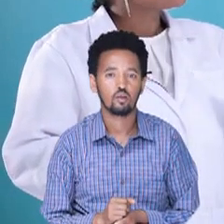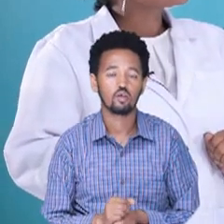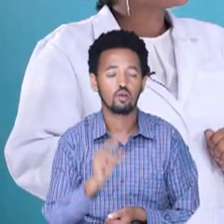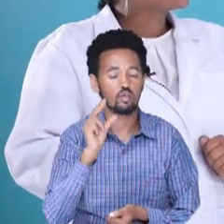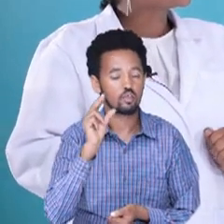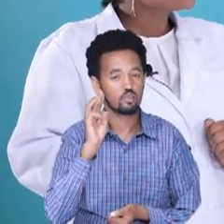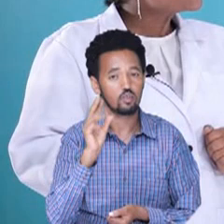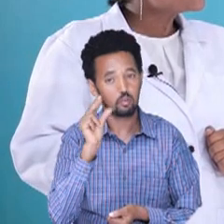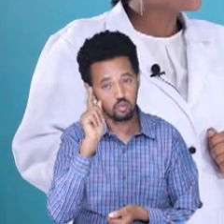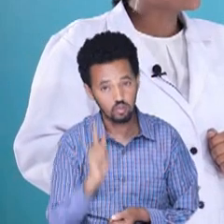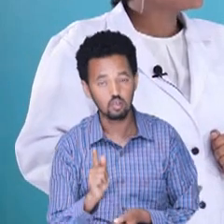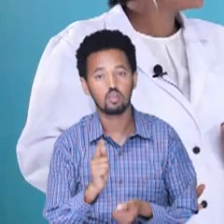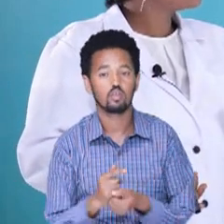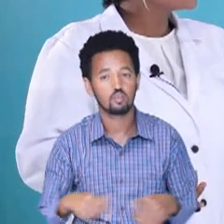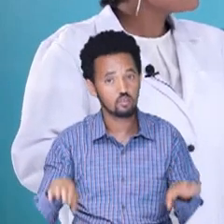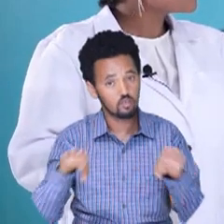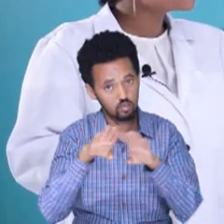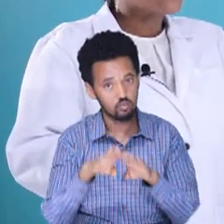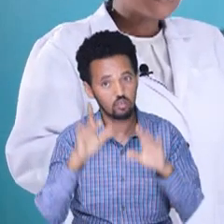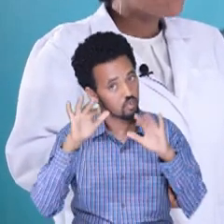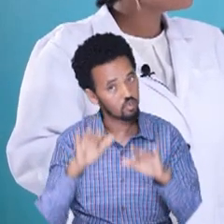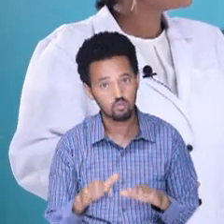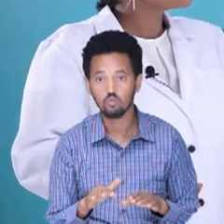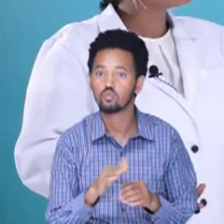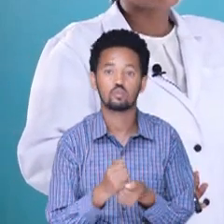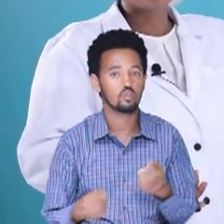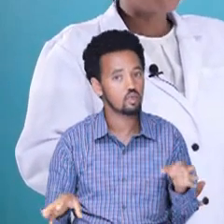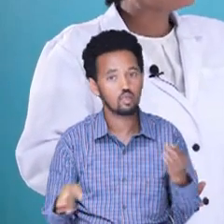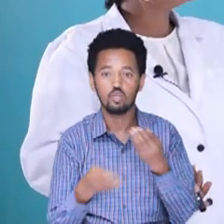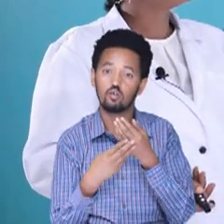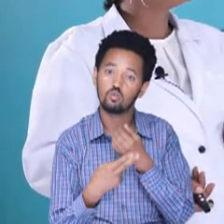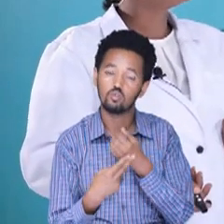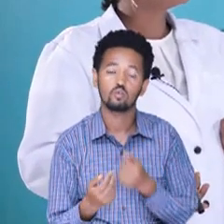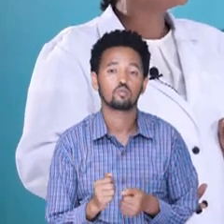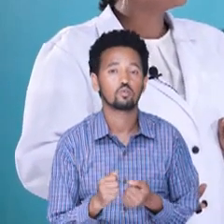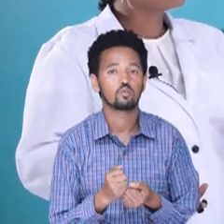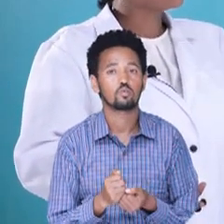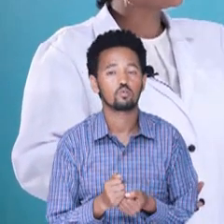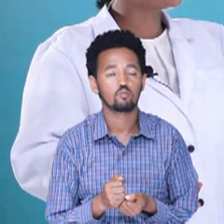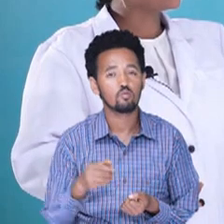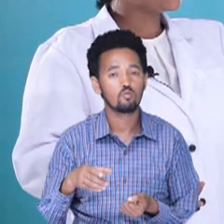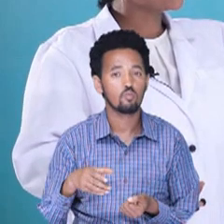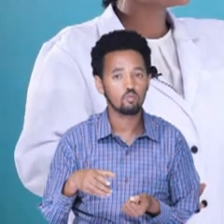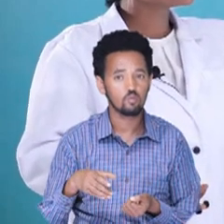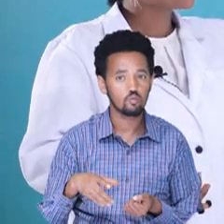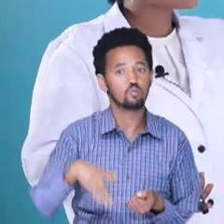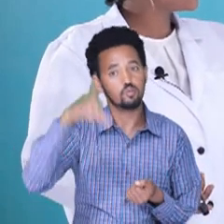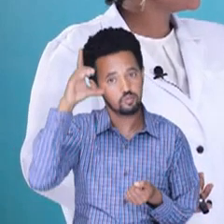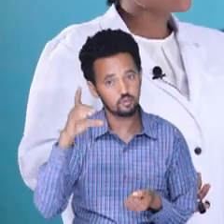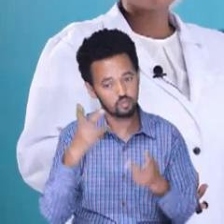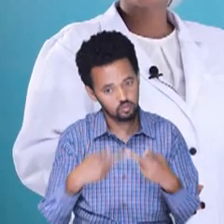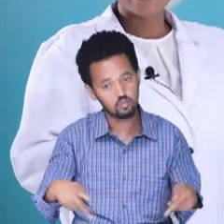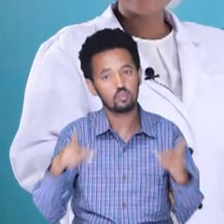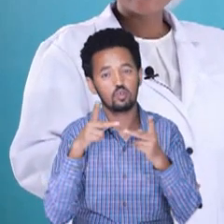Savanna areas that are close to the equatorial rainforest receive more rainfall compared to areas